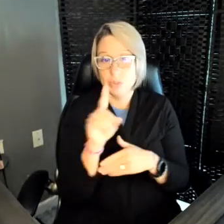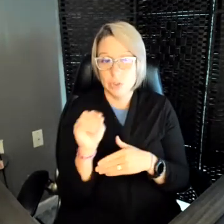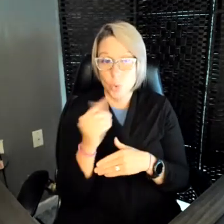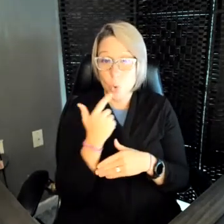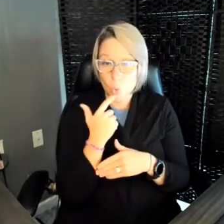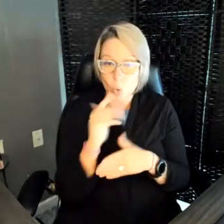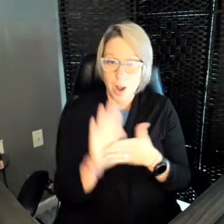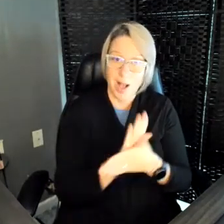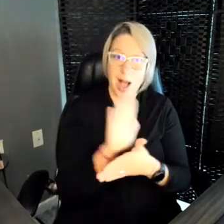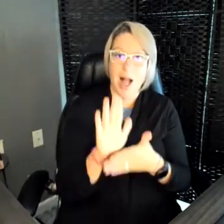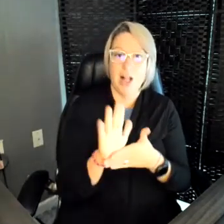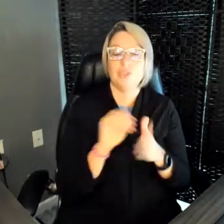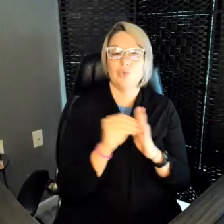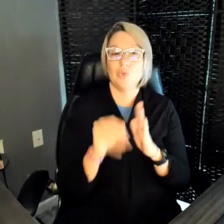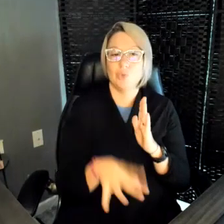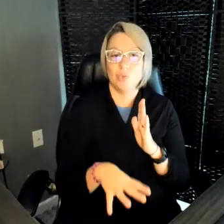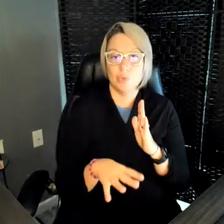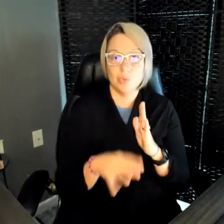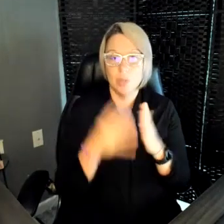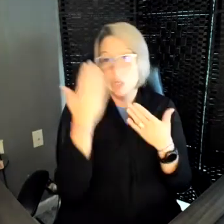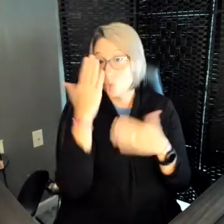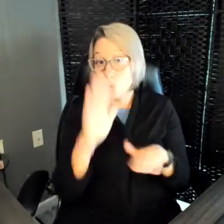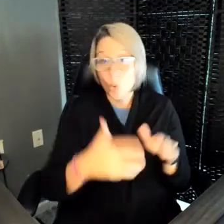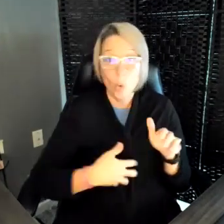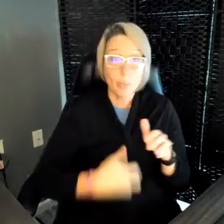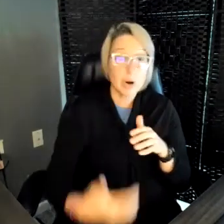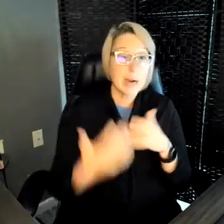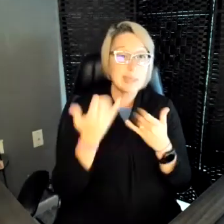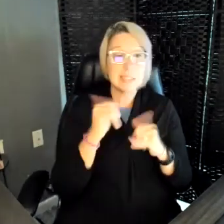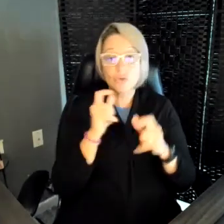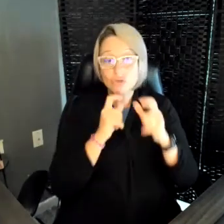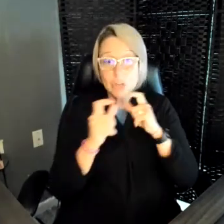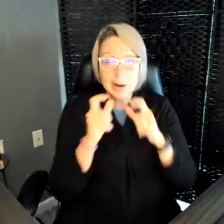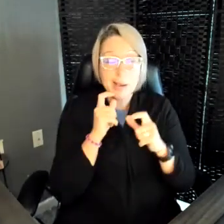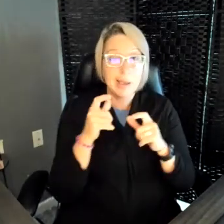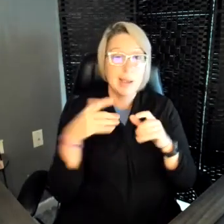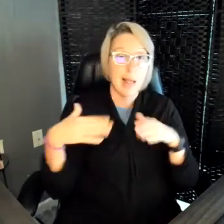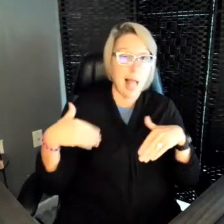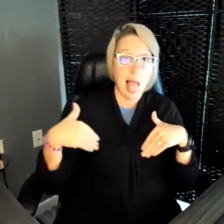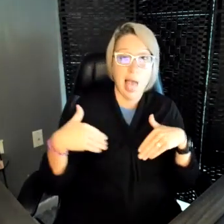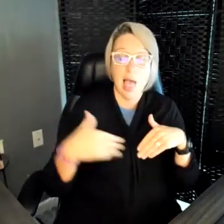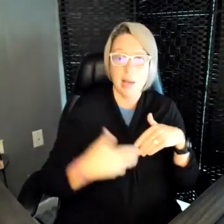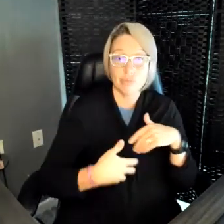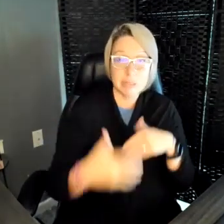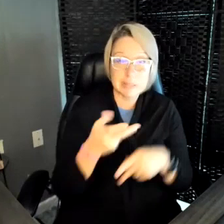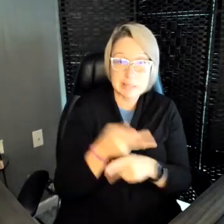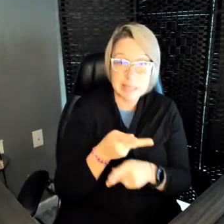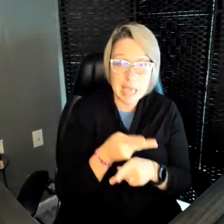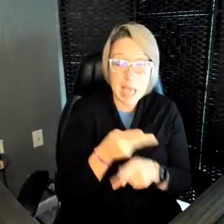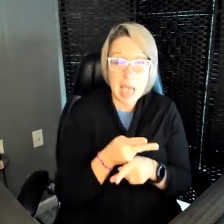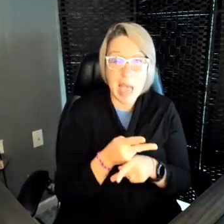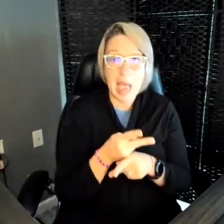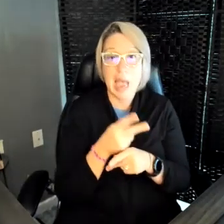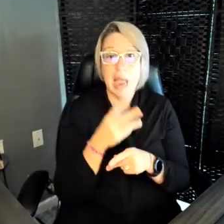Don't know they're pregnant, do not change their behavior, haven't started prenatal care, and there may be just